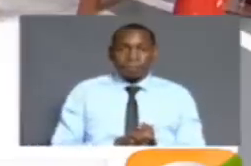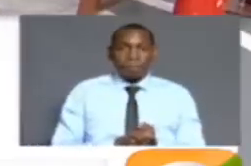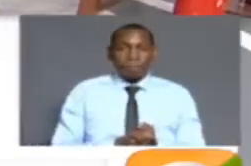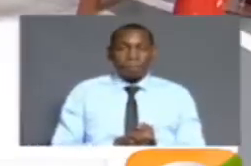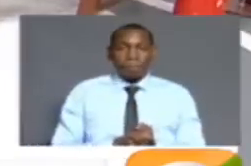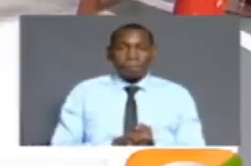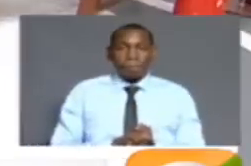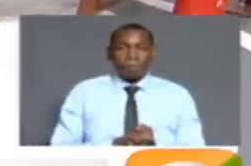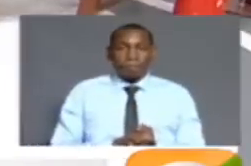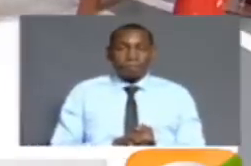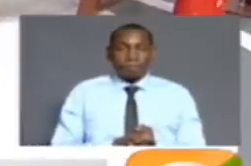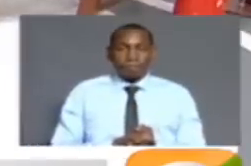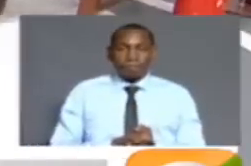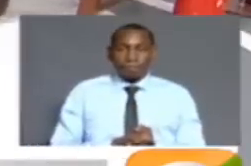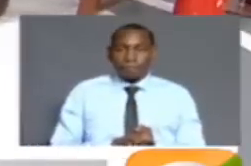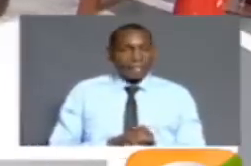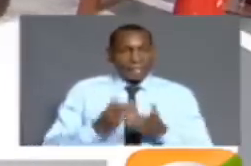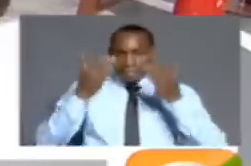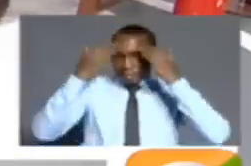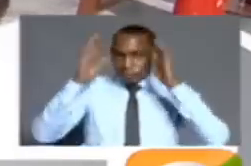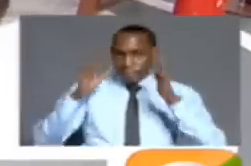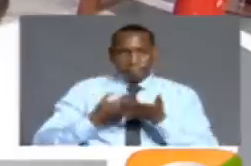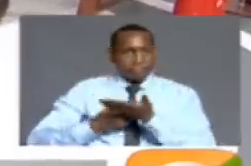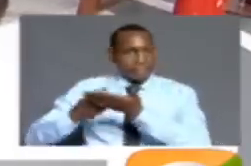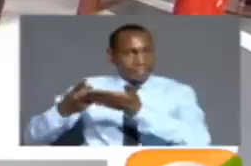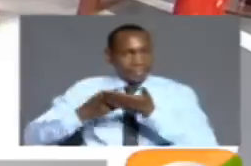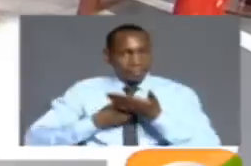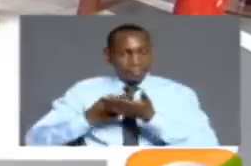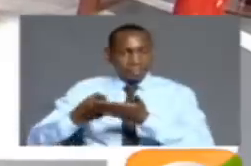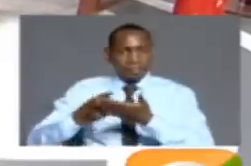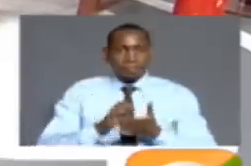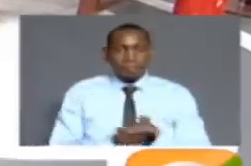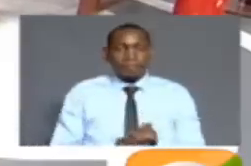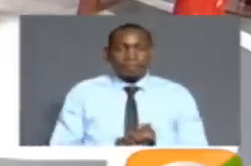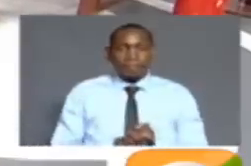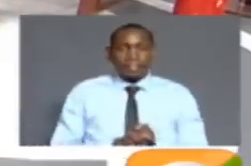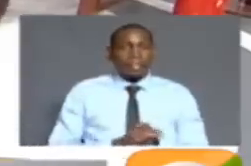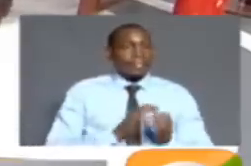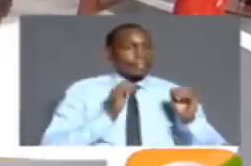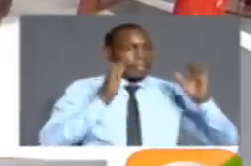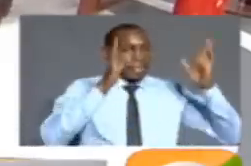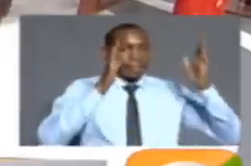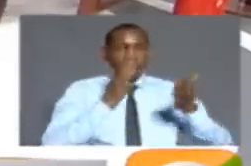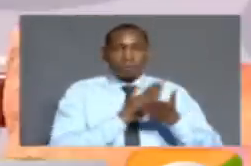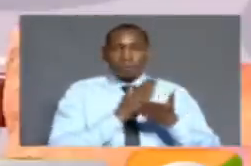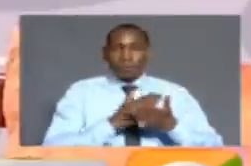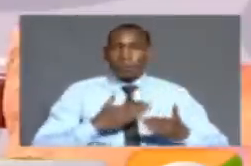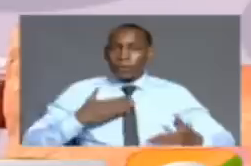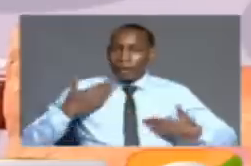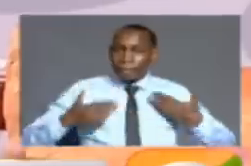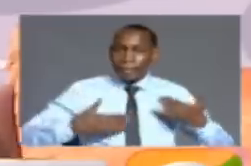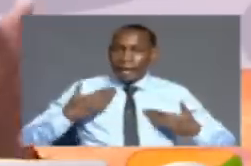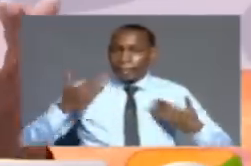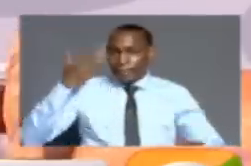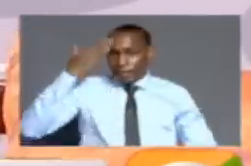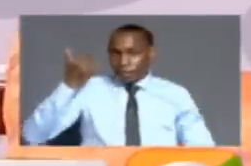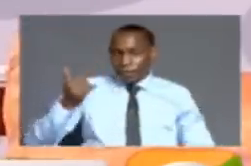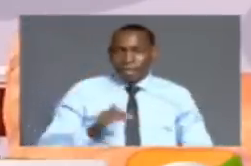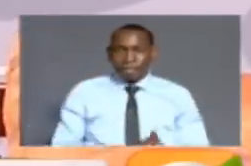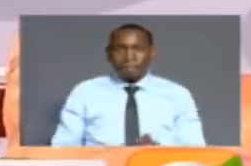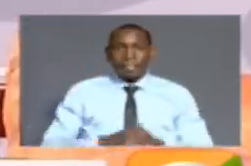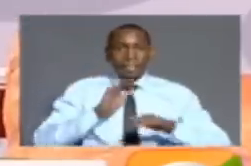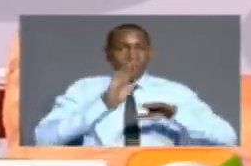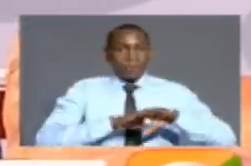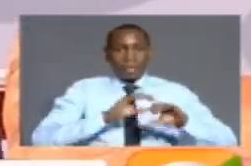know anything about that. You know, I wouldn't know anything was, about oh, that. She just said it. She just said it. You know, I celebrated. I was so happy because there's no point.